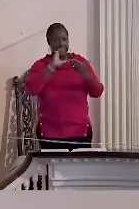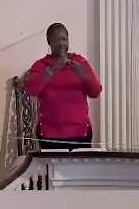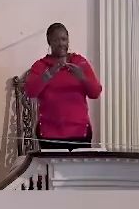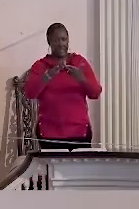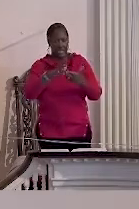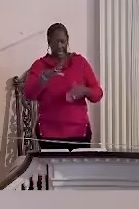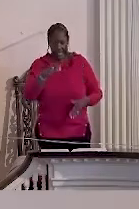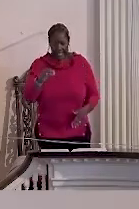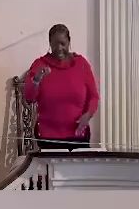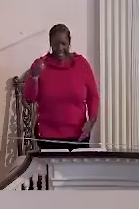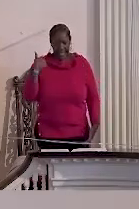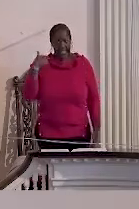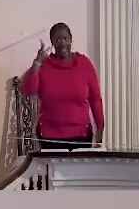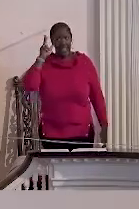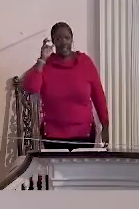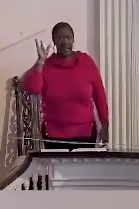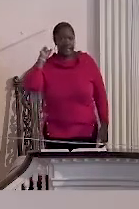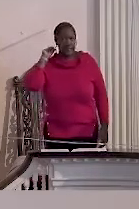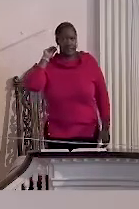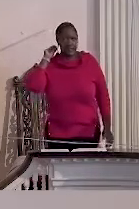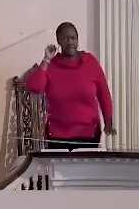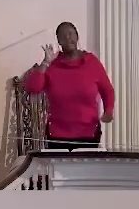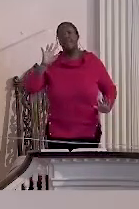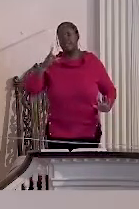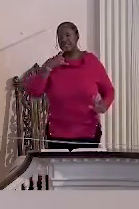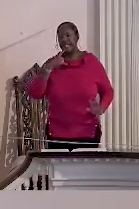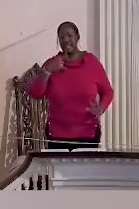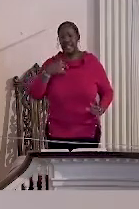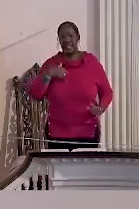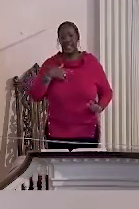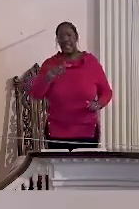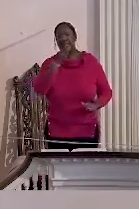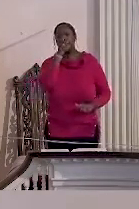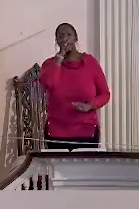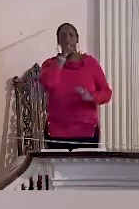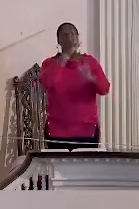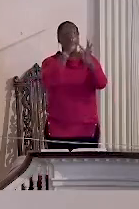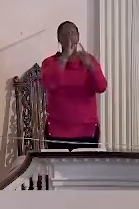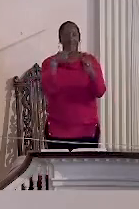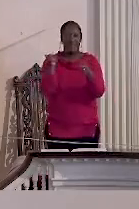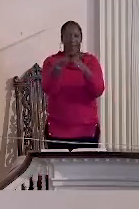singing in his head, so he yelled out very fast, La comida es amor!